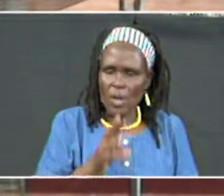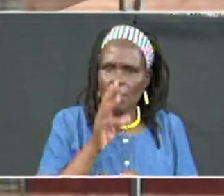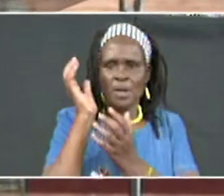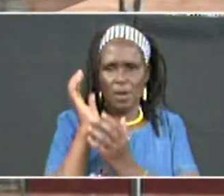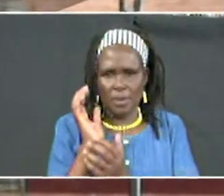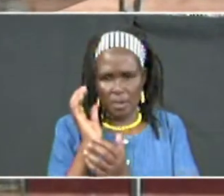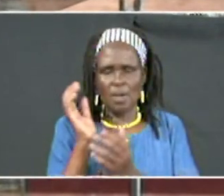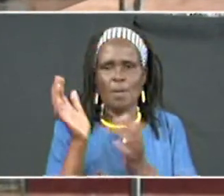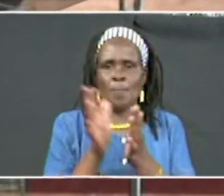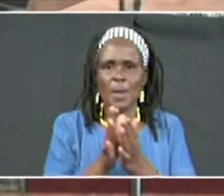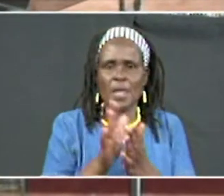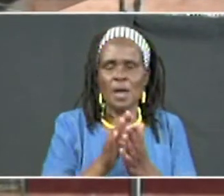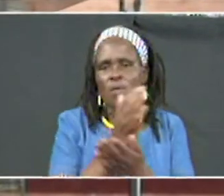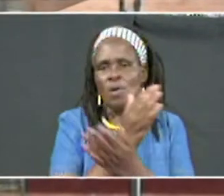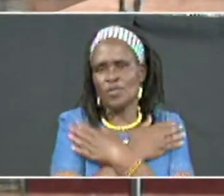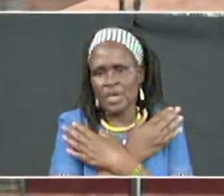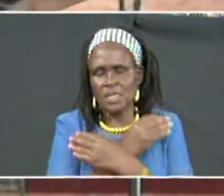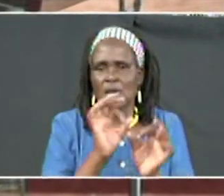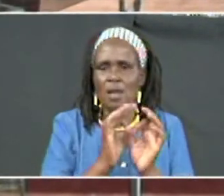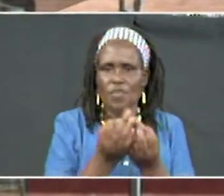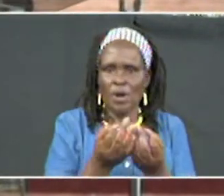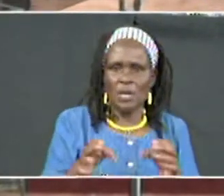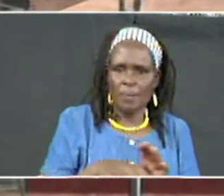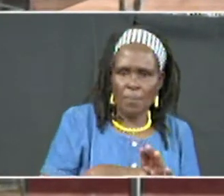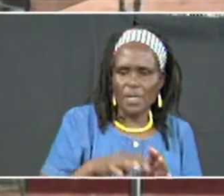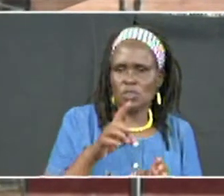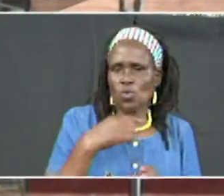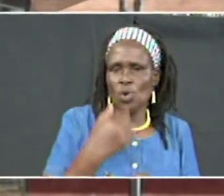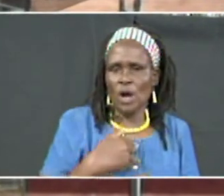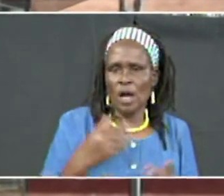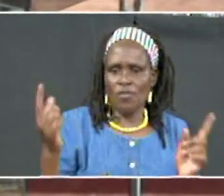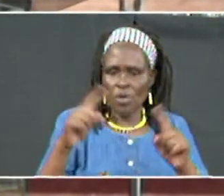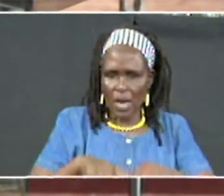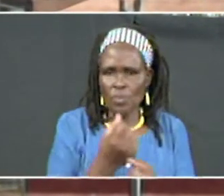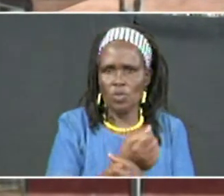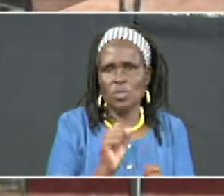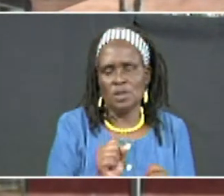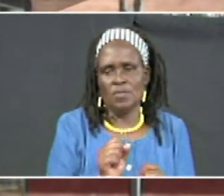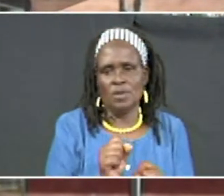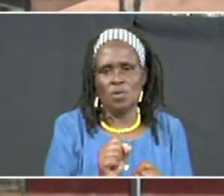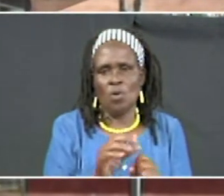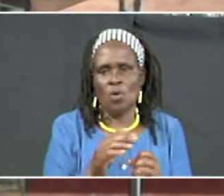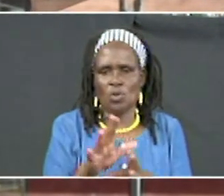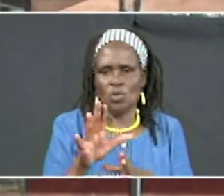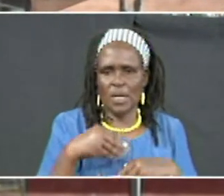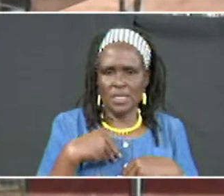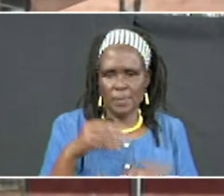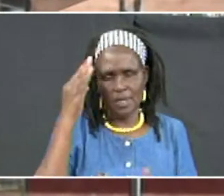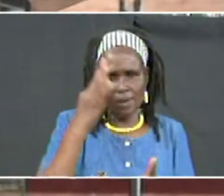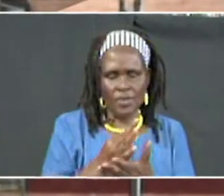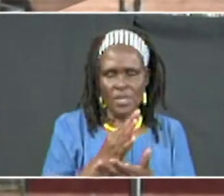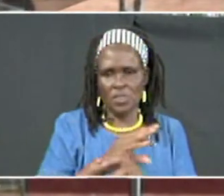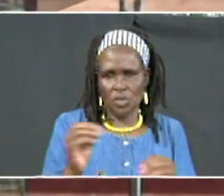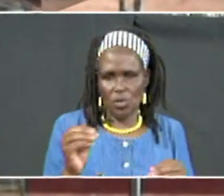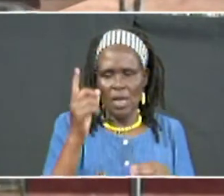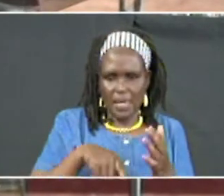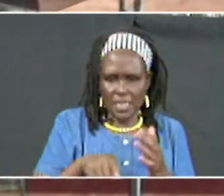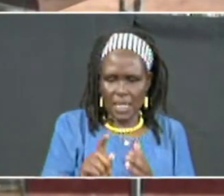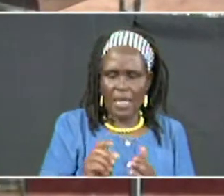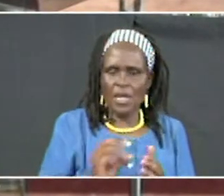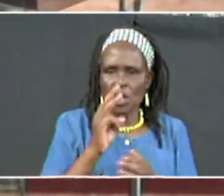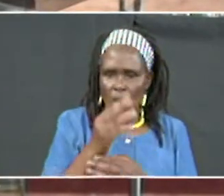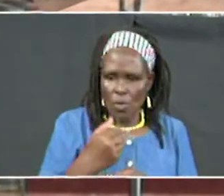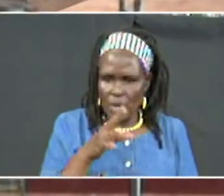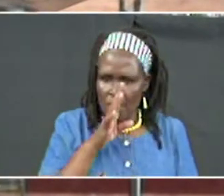colleagues, and family members who have not yet come to saving faith, that they will be delivered from